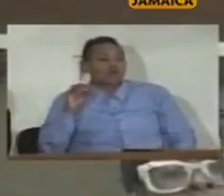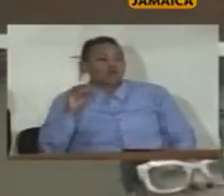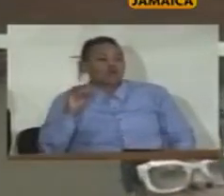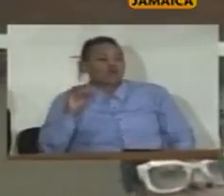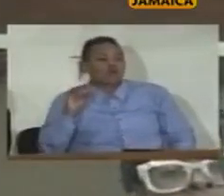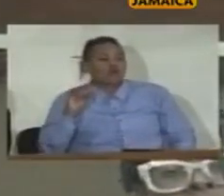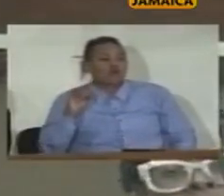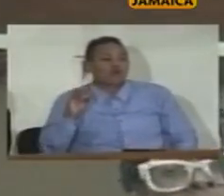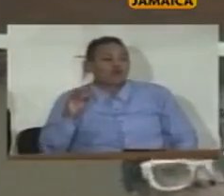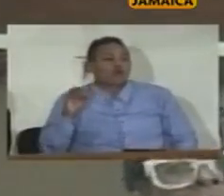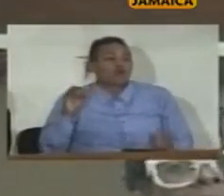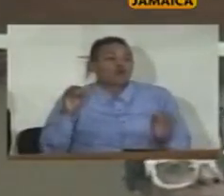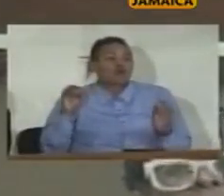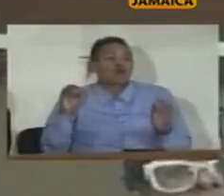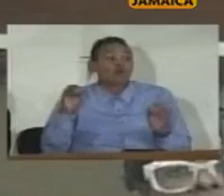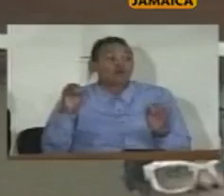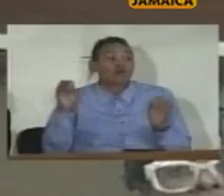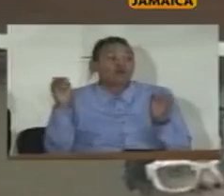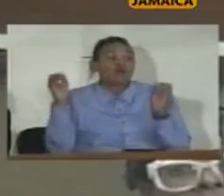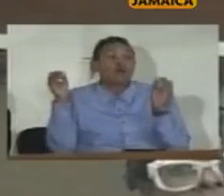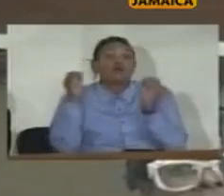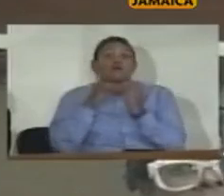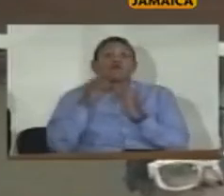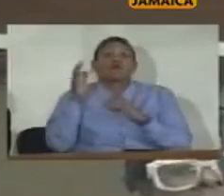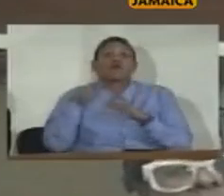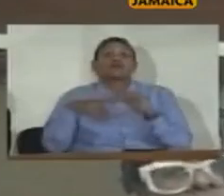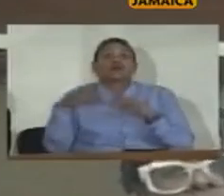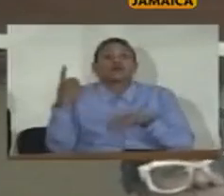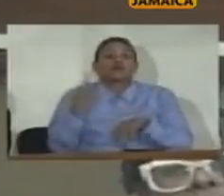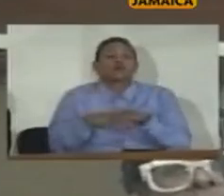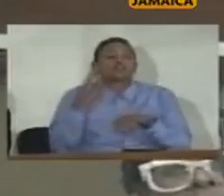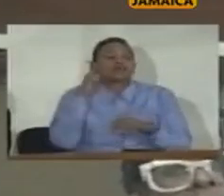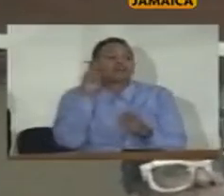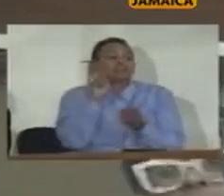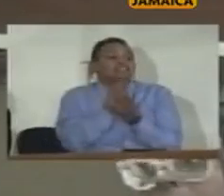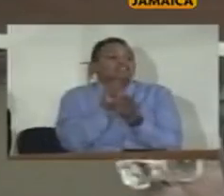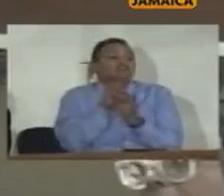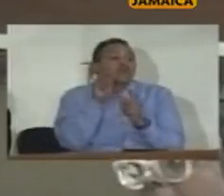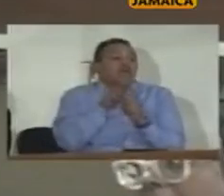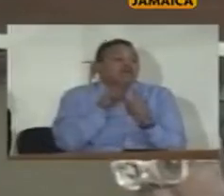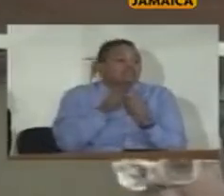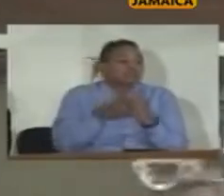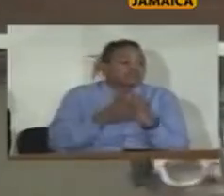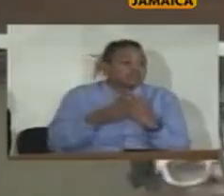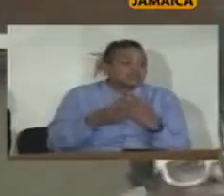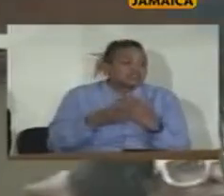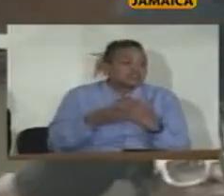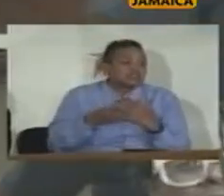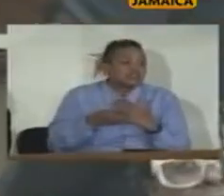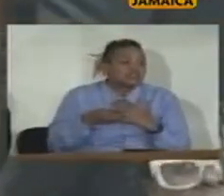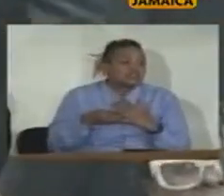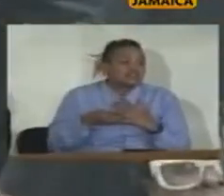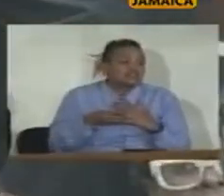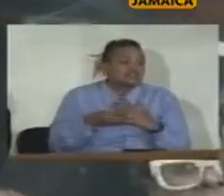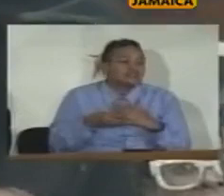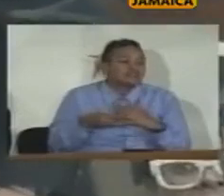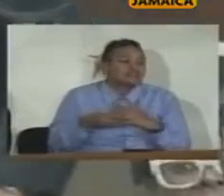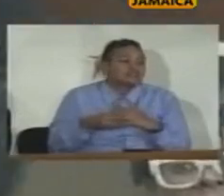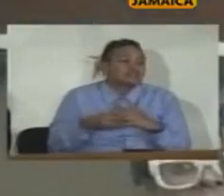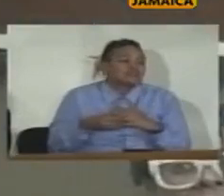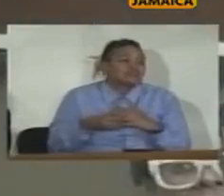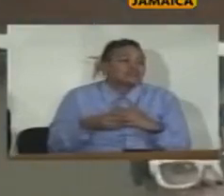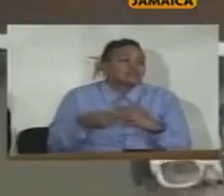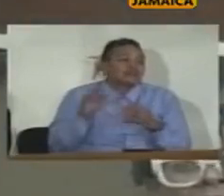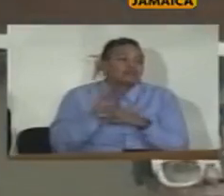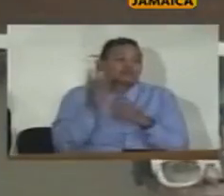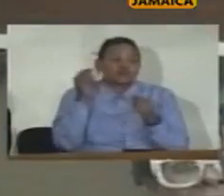on more than one occasion for sexual harassment. And the minister has conducted a due